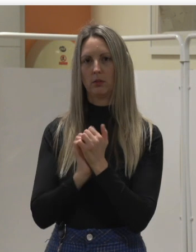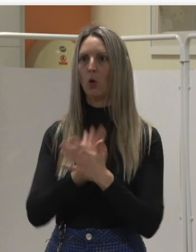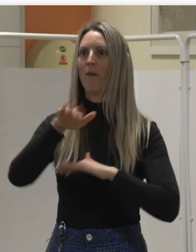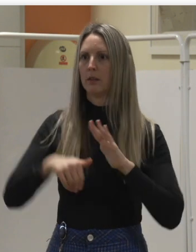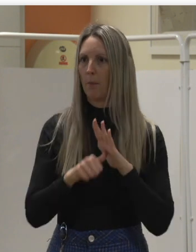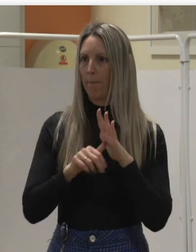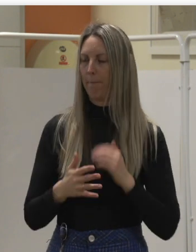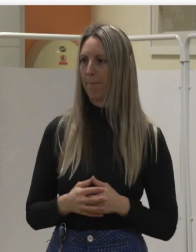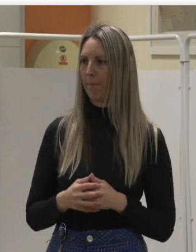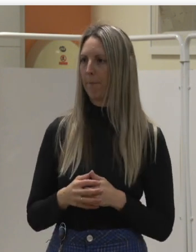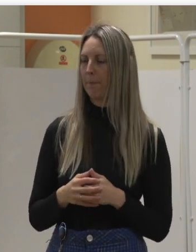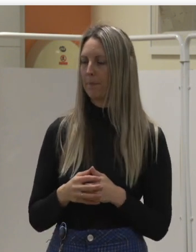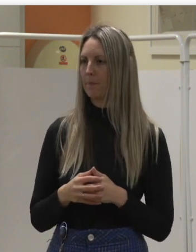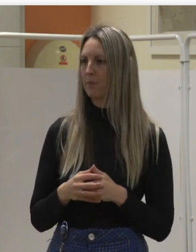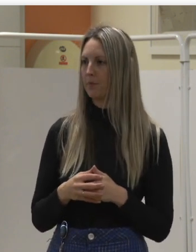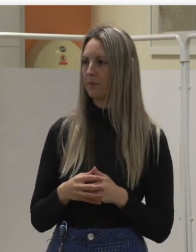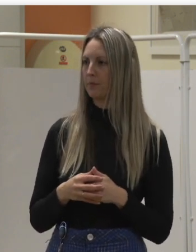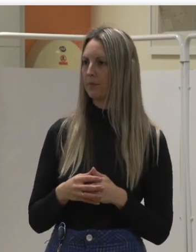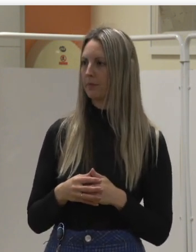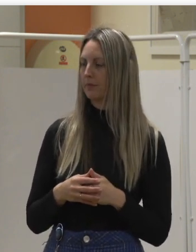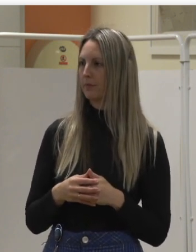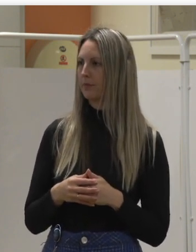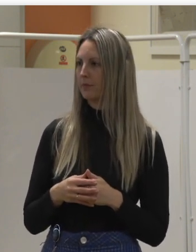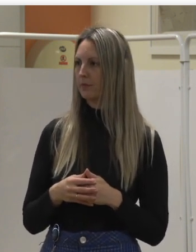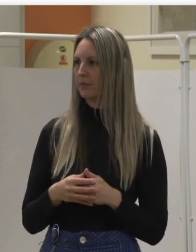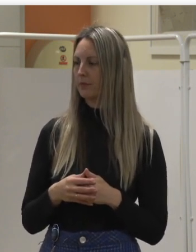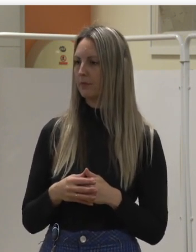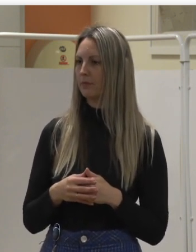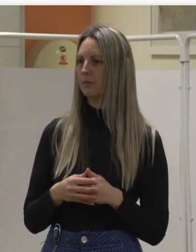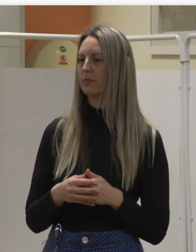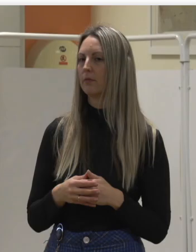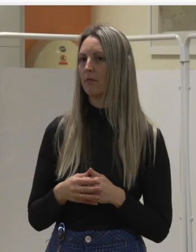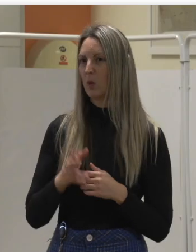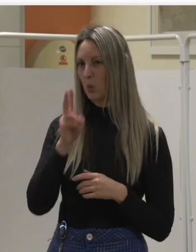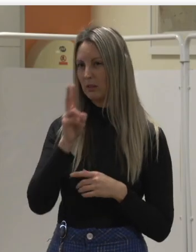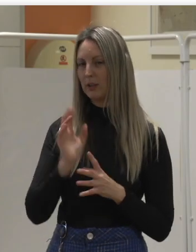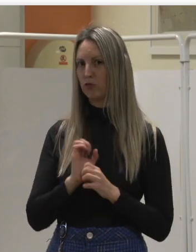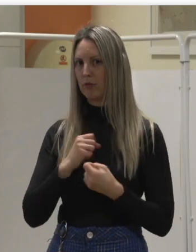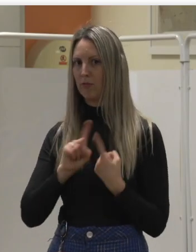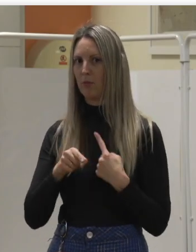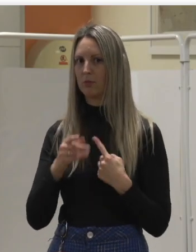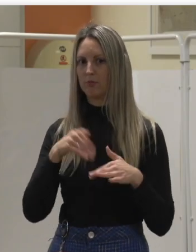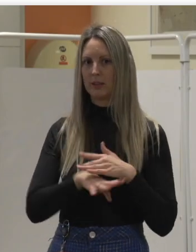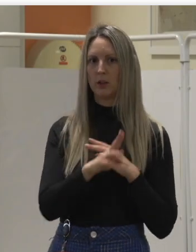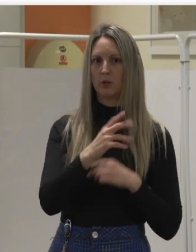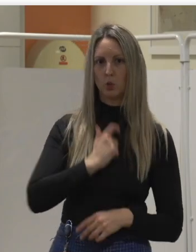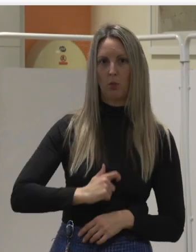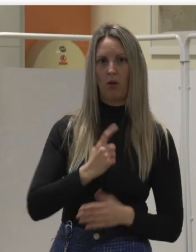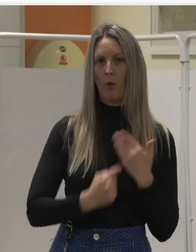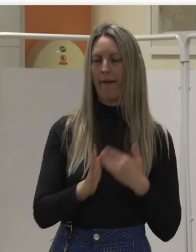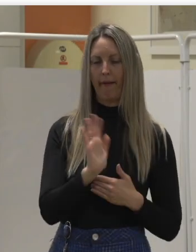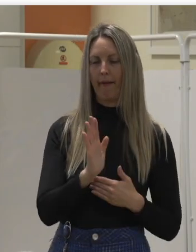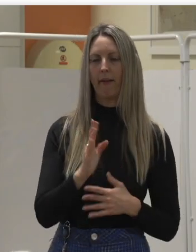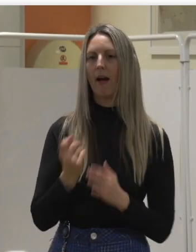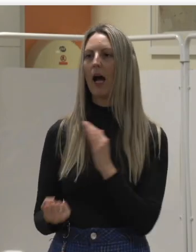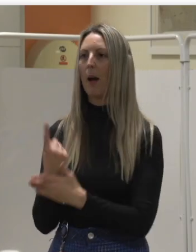And you can see that stress response available or present even in lower animals as well. It's not just in human beings or well-developed